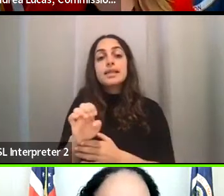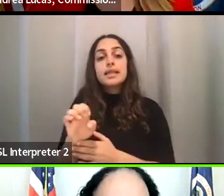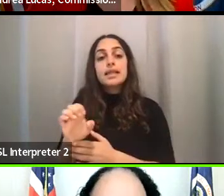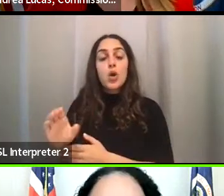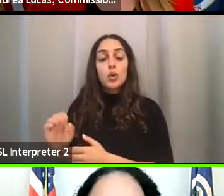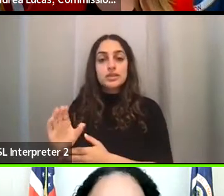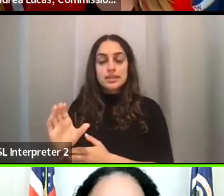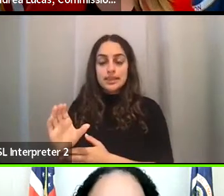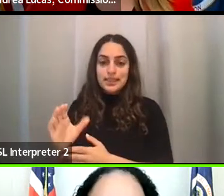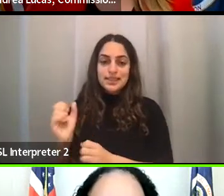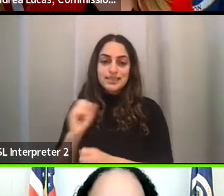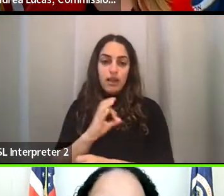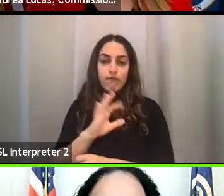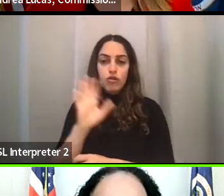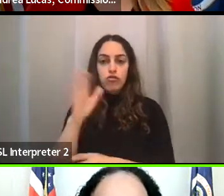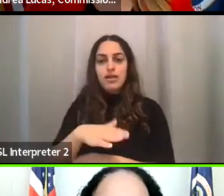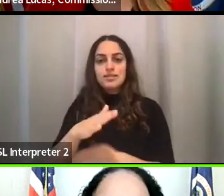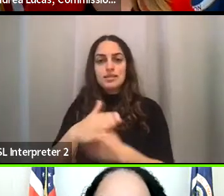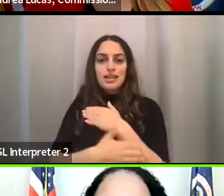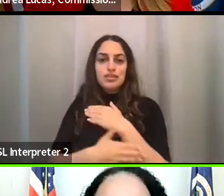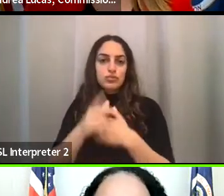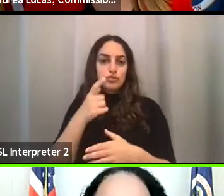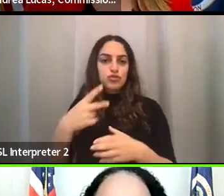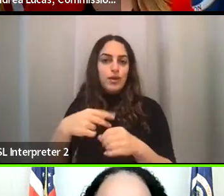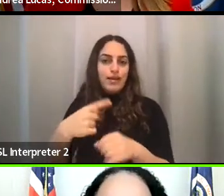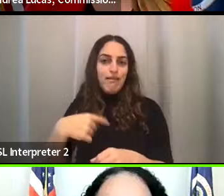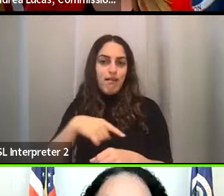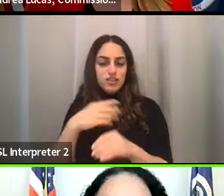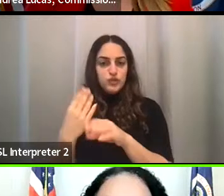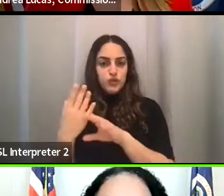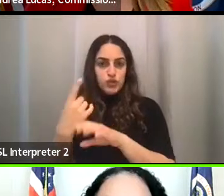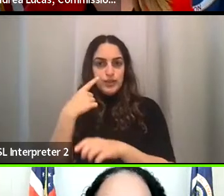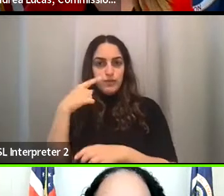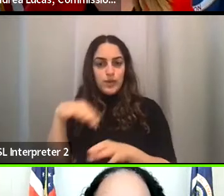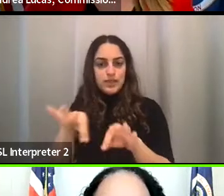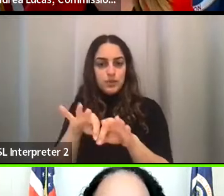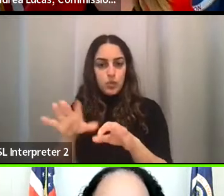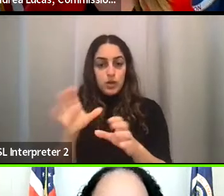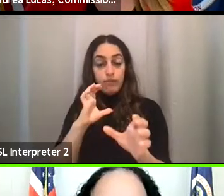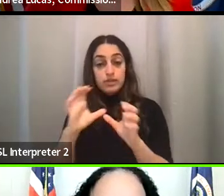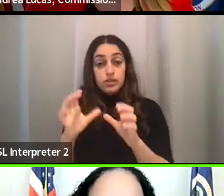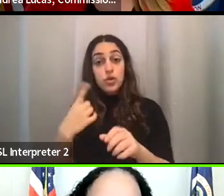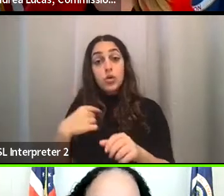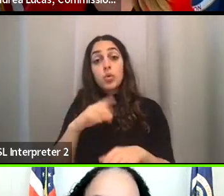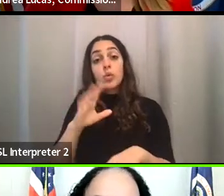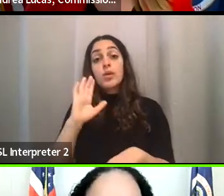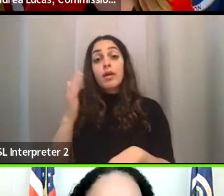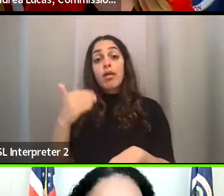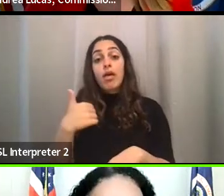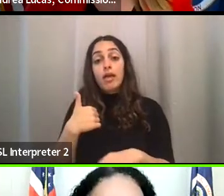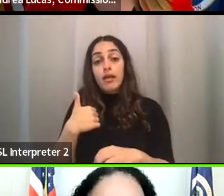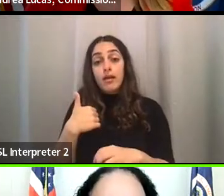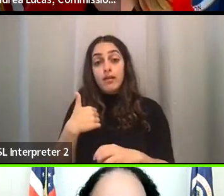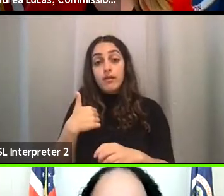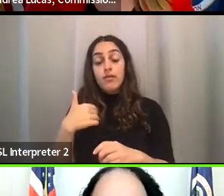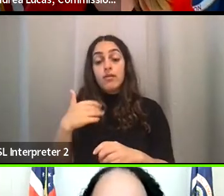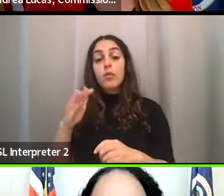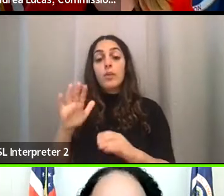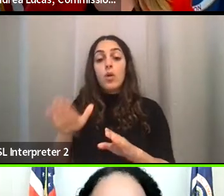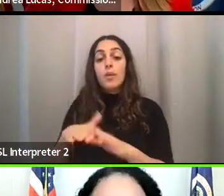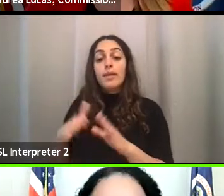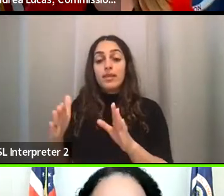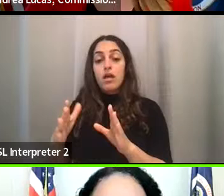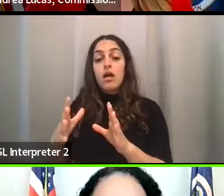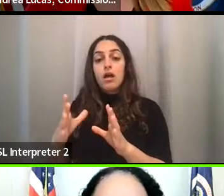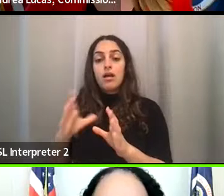staff across the country joining us virtually for this important conversation we will hold open the commission hearing record for